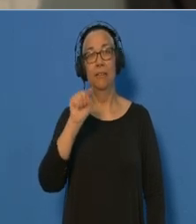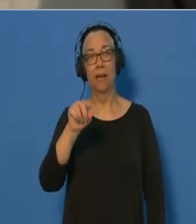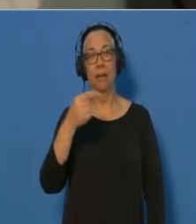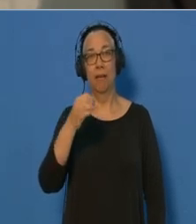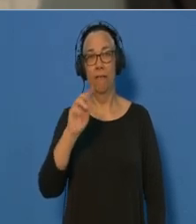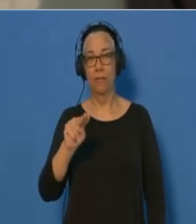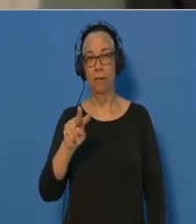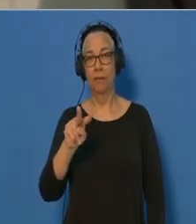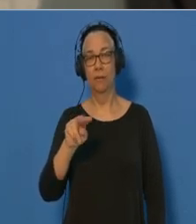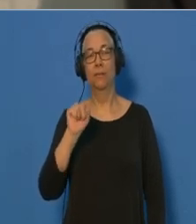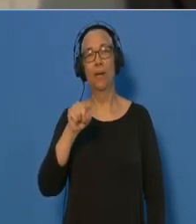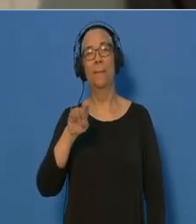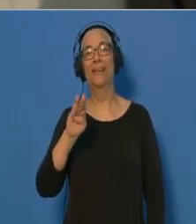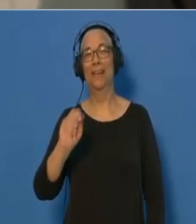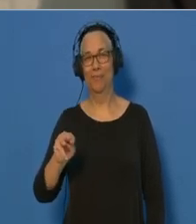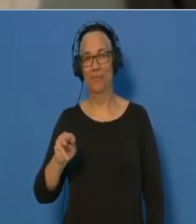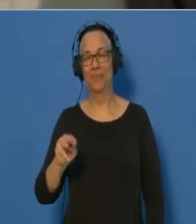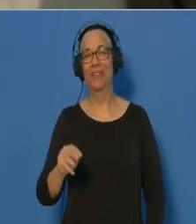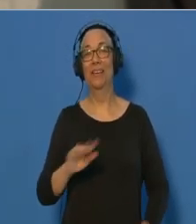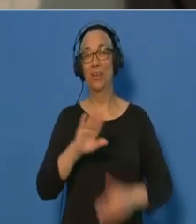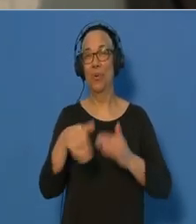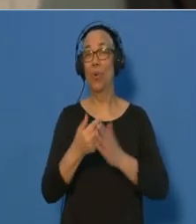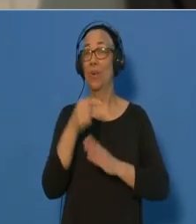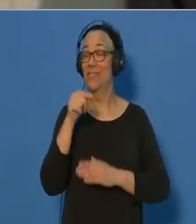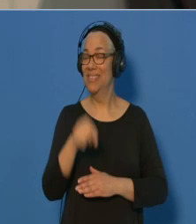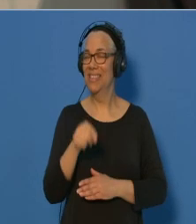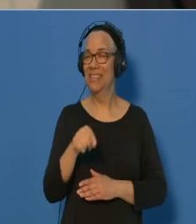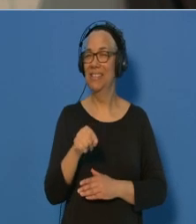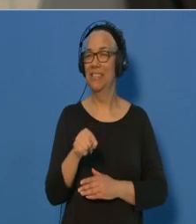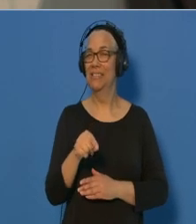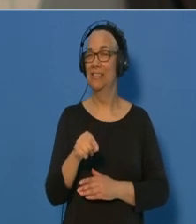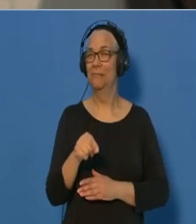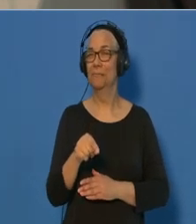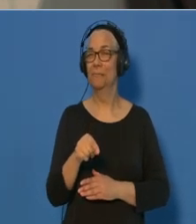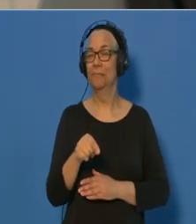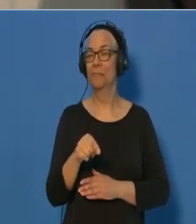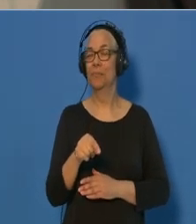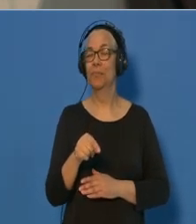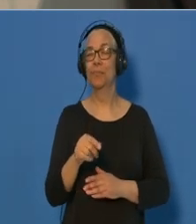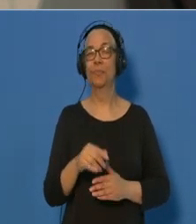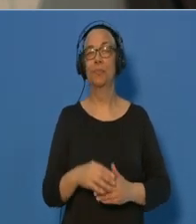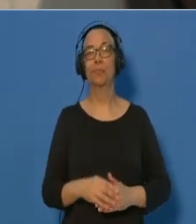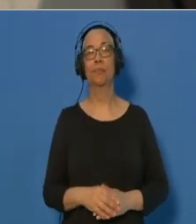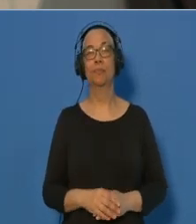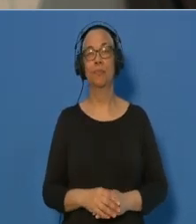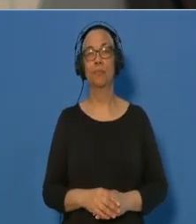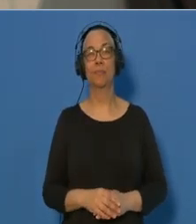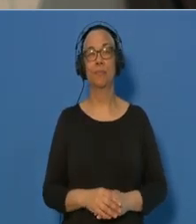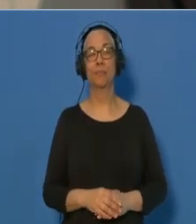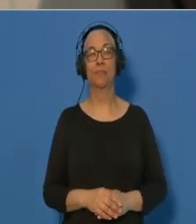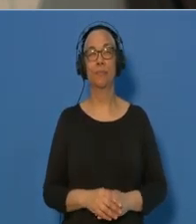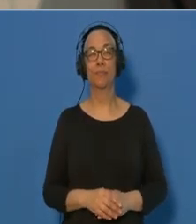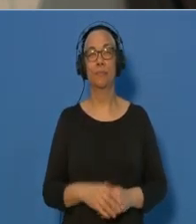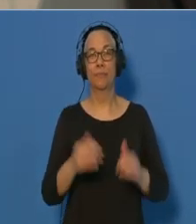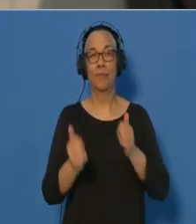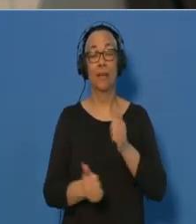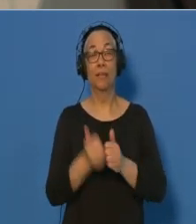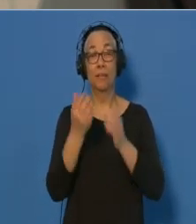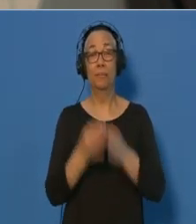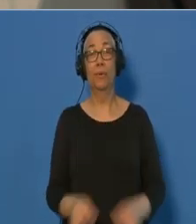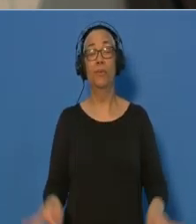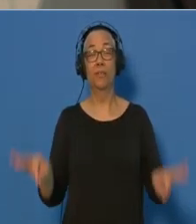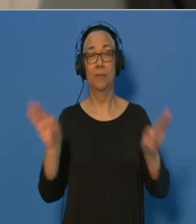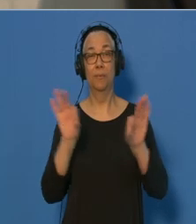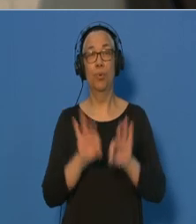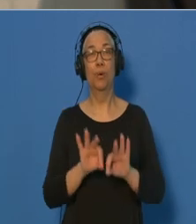etcd.gov.bm. In all of this, it is of most paramount